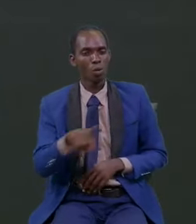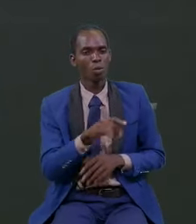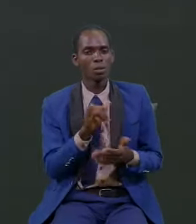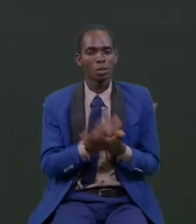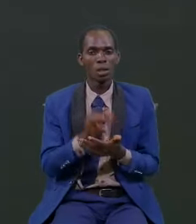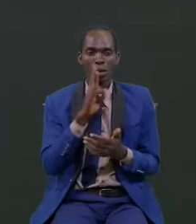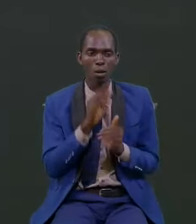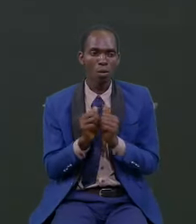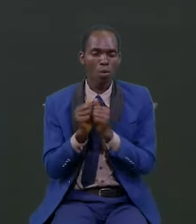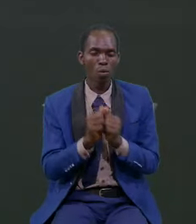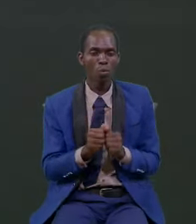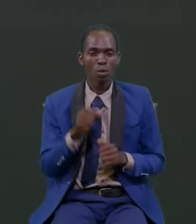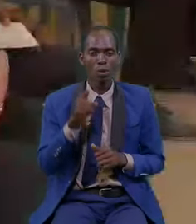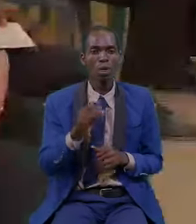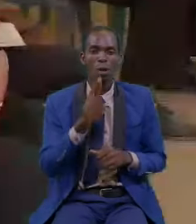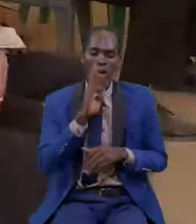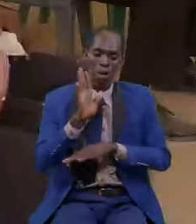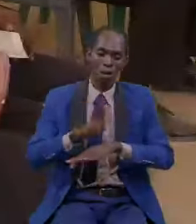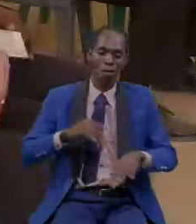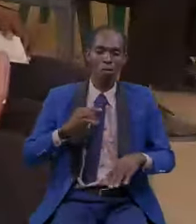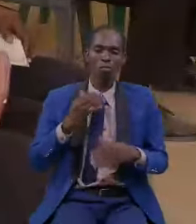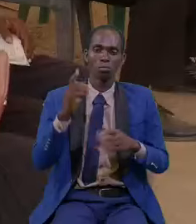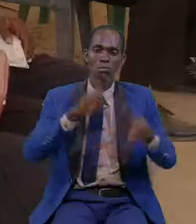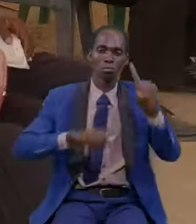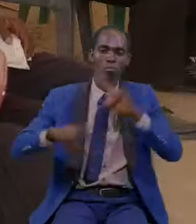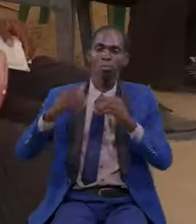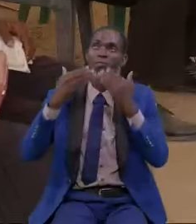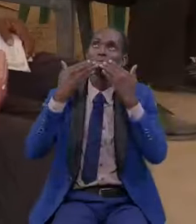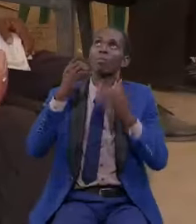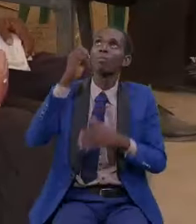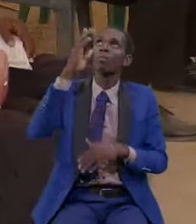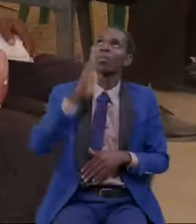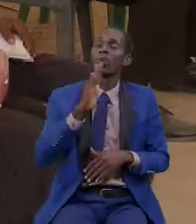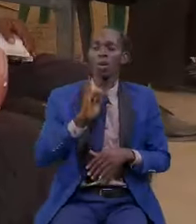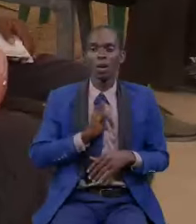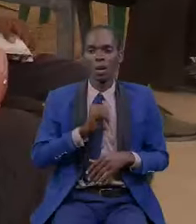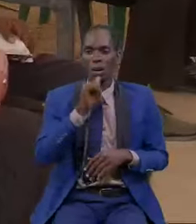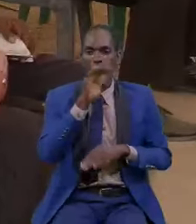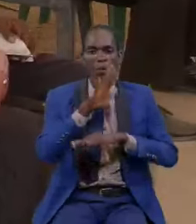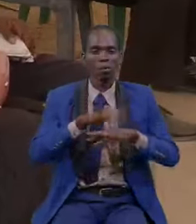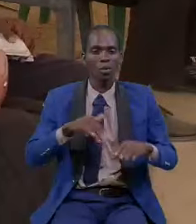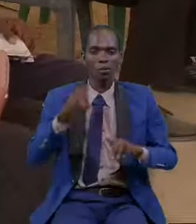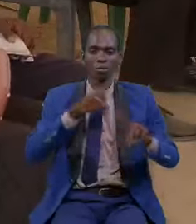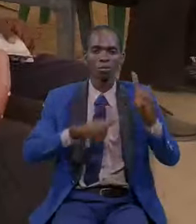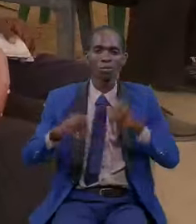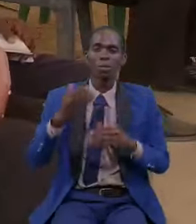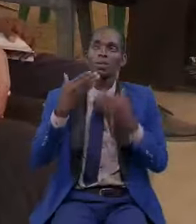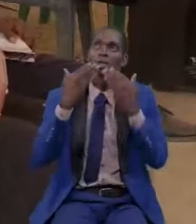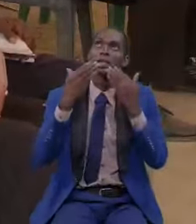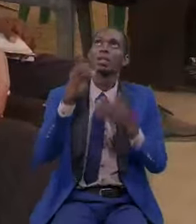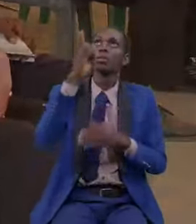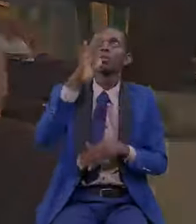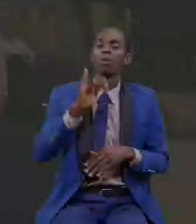Thank God I am called. And chosen, thank God I am chosen.